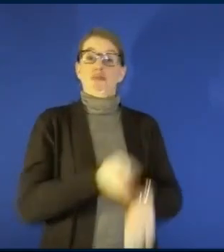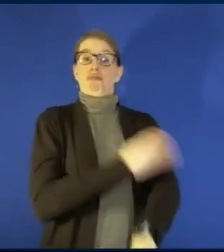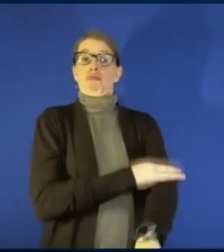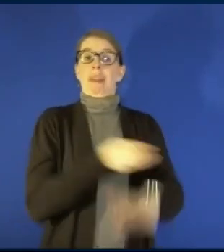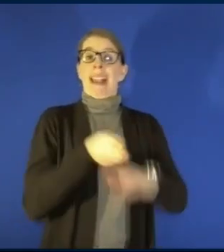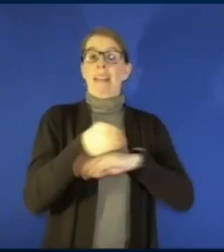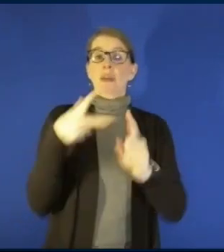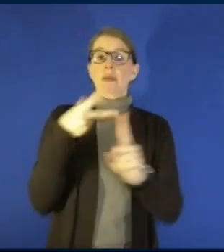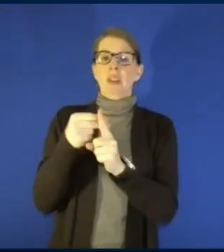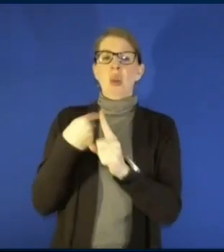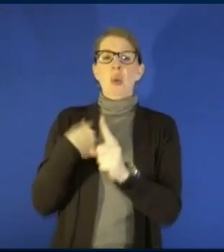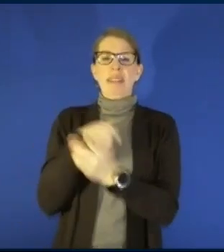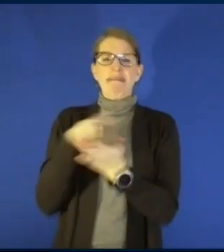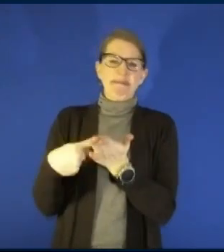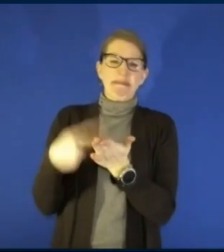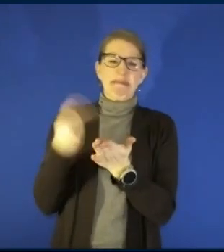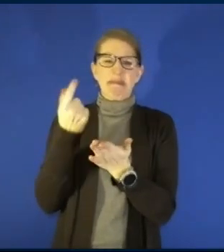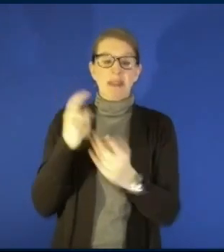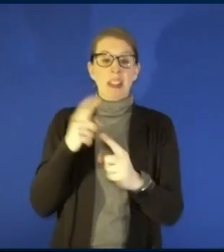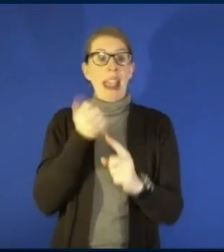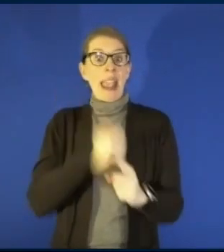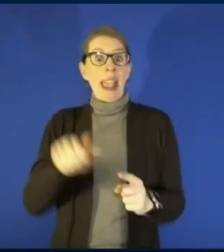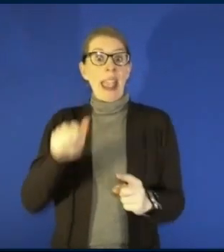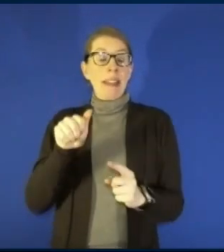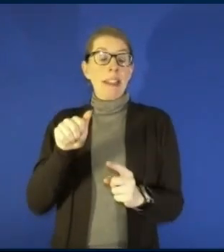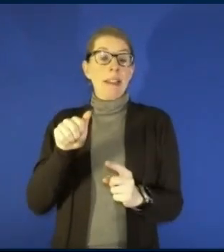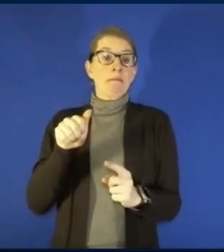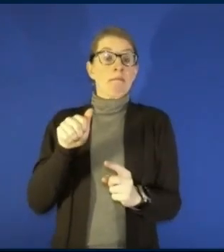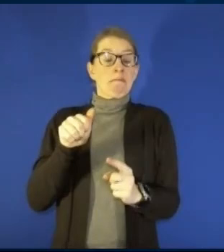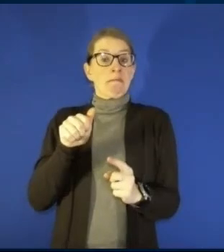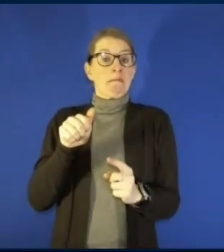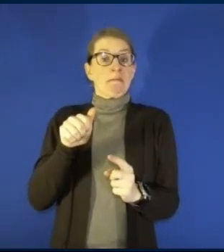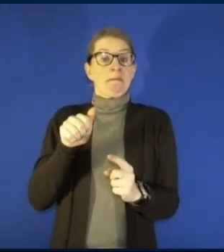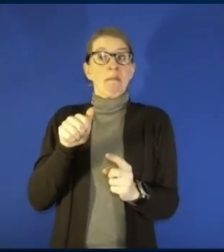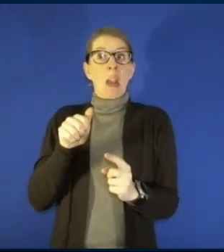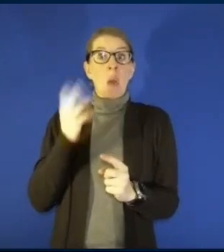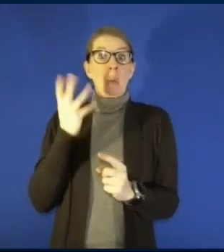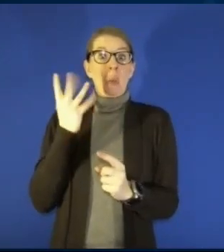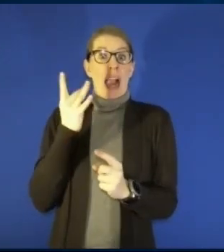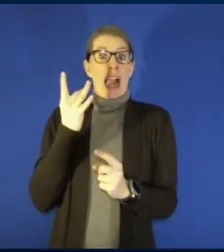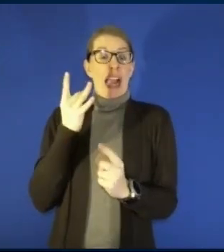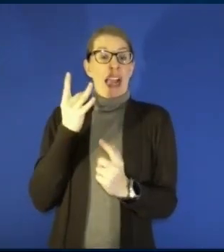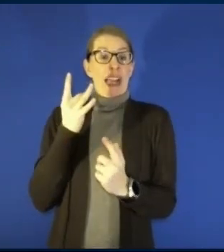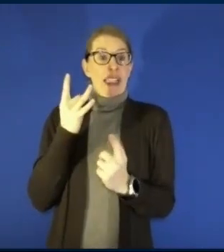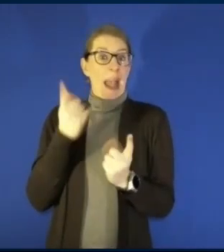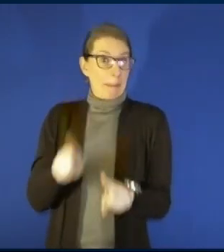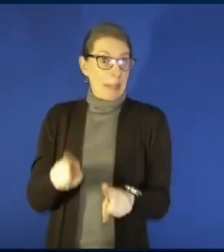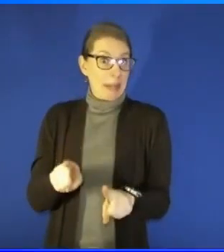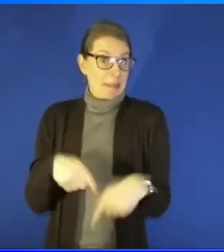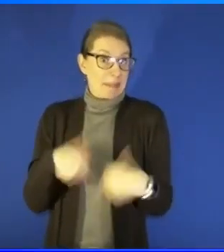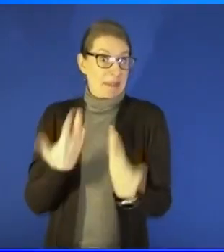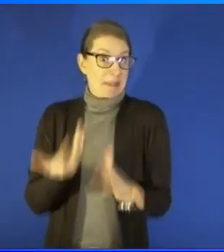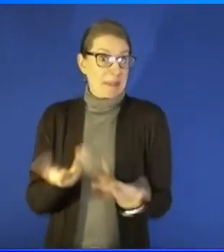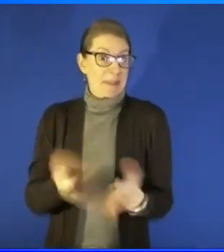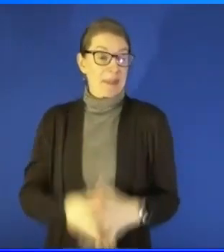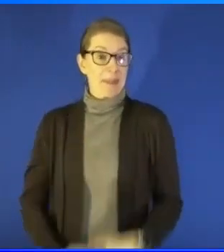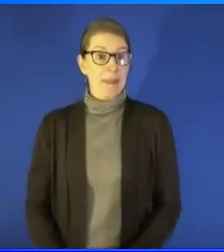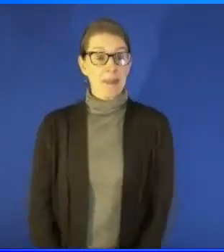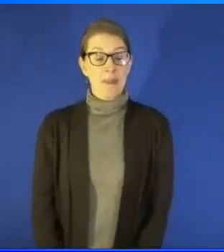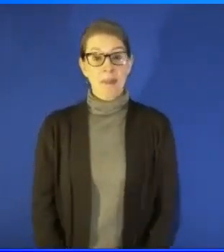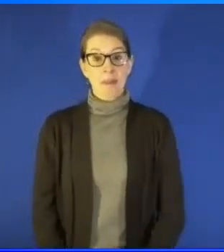kind of touched on this. Any clues on what's behind that phenomenon? Well, I think